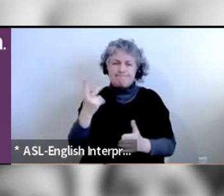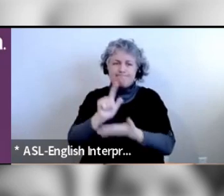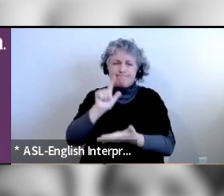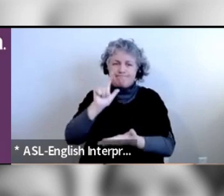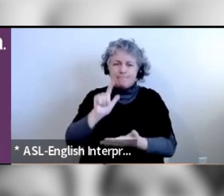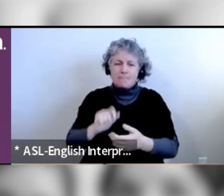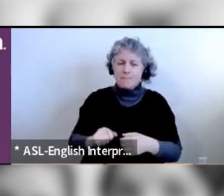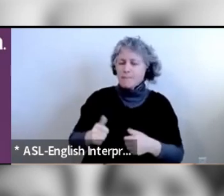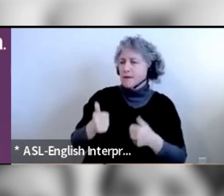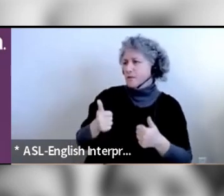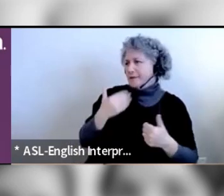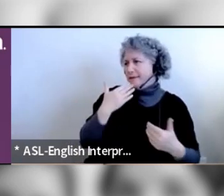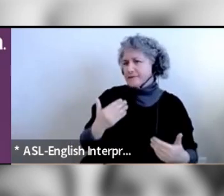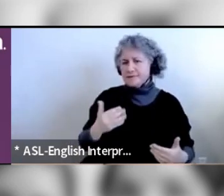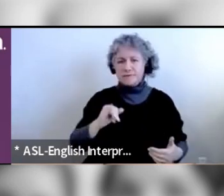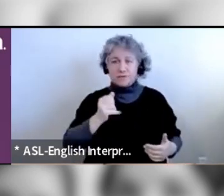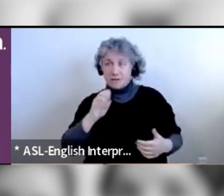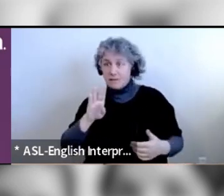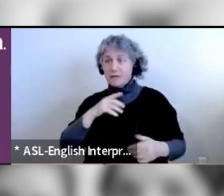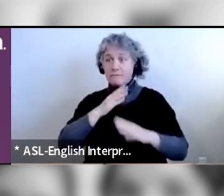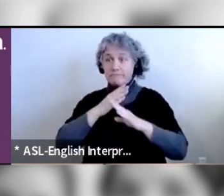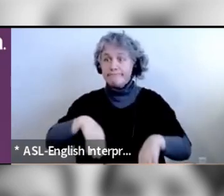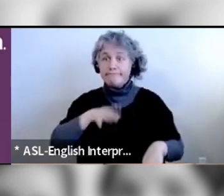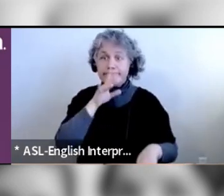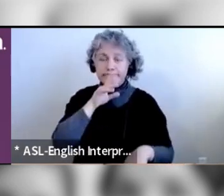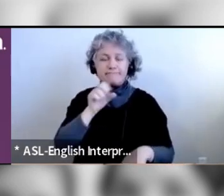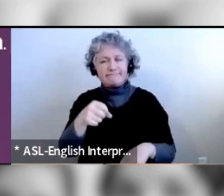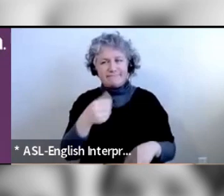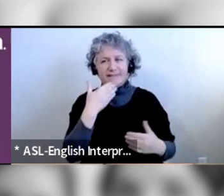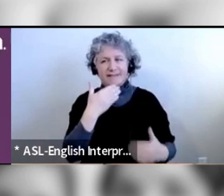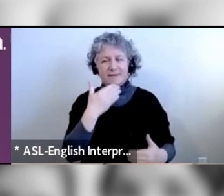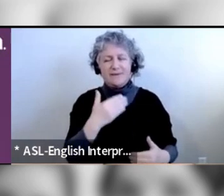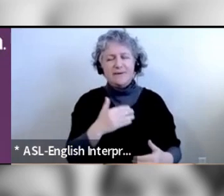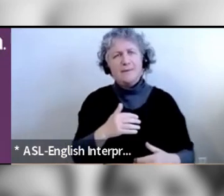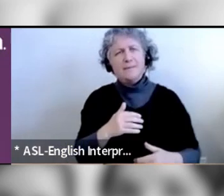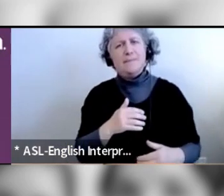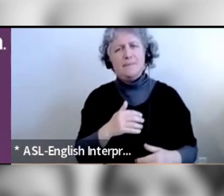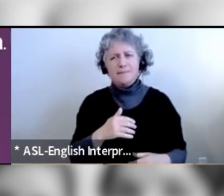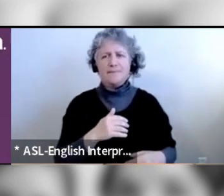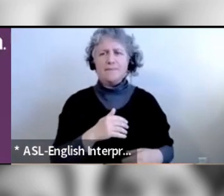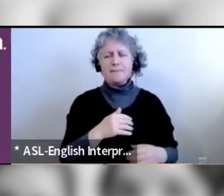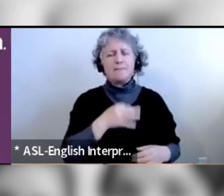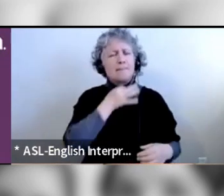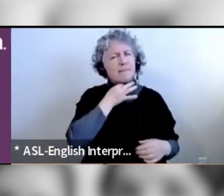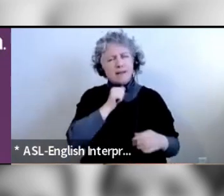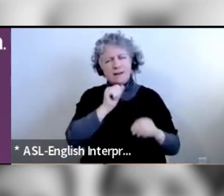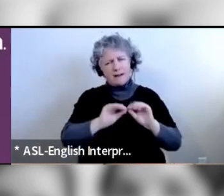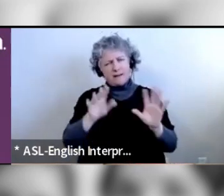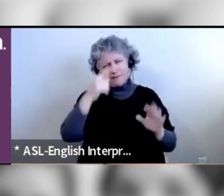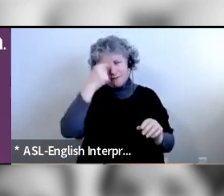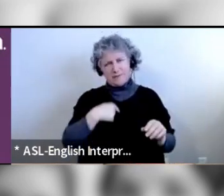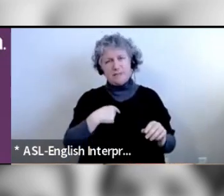you. Jacob, would you like to unmute yourself? Yes, thank you. One thing that was unclear so far is